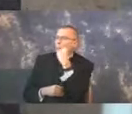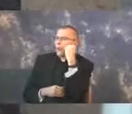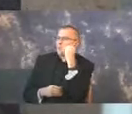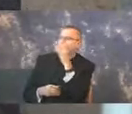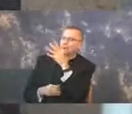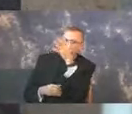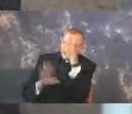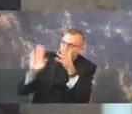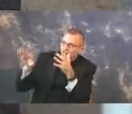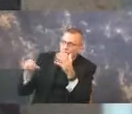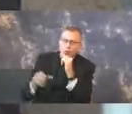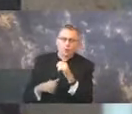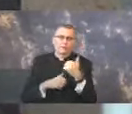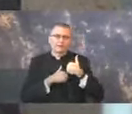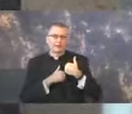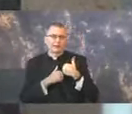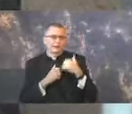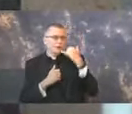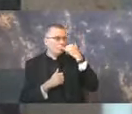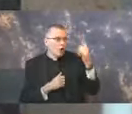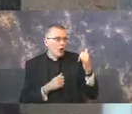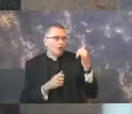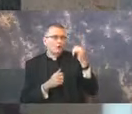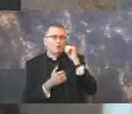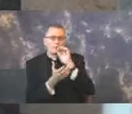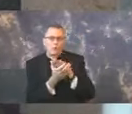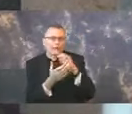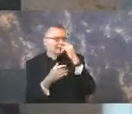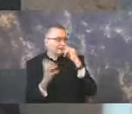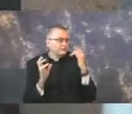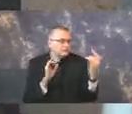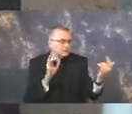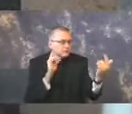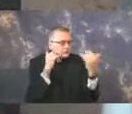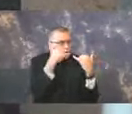and kids. That is a moment that helps to be strong,